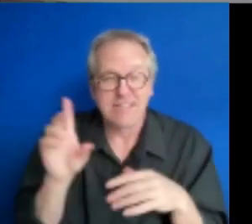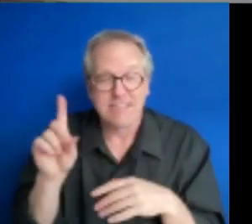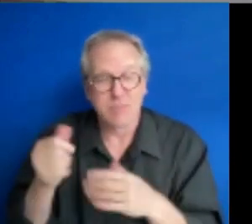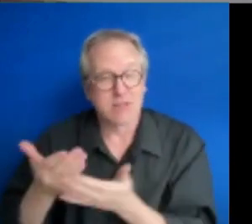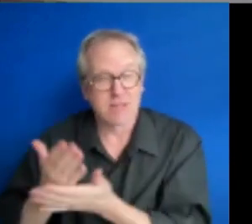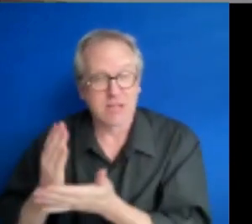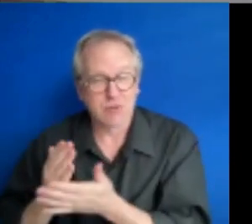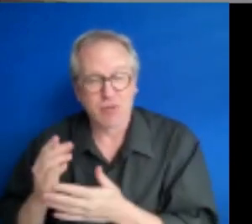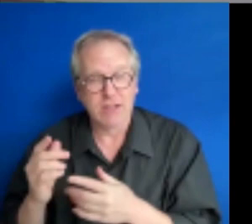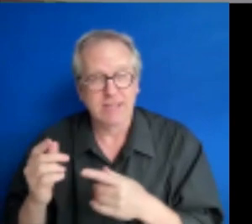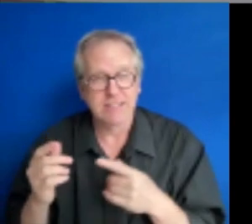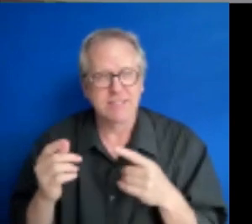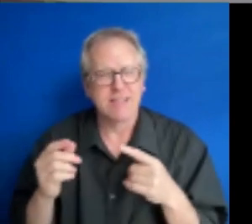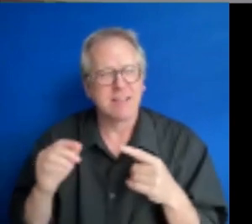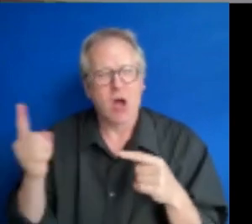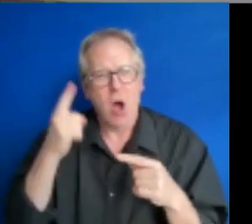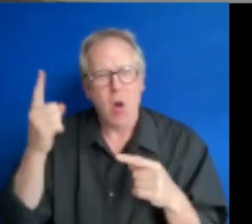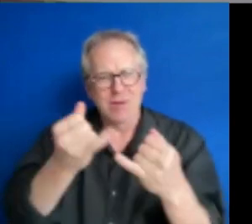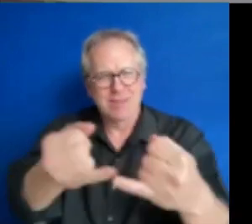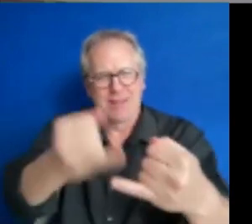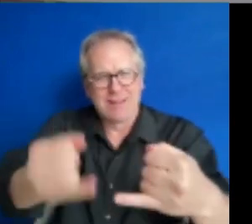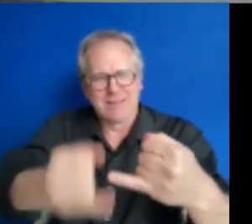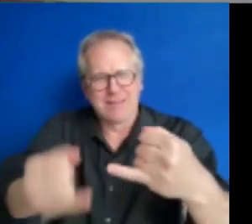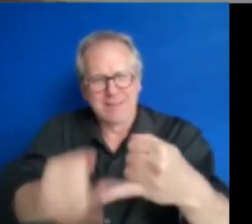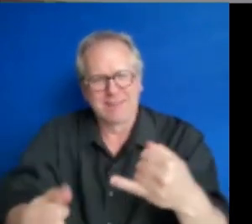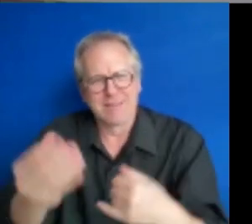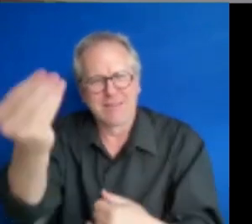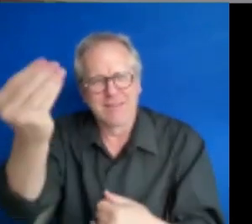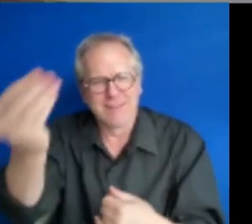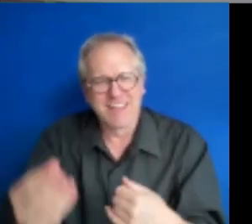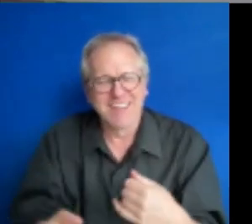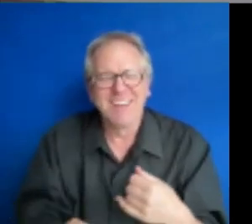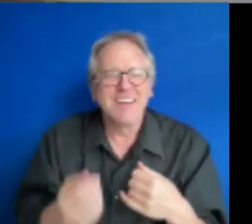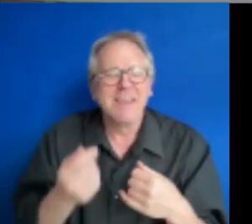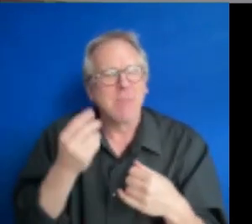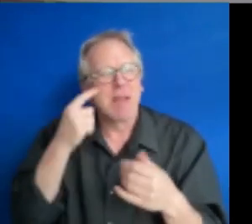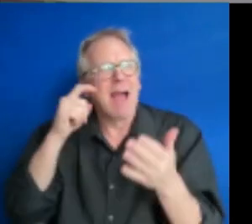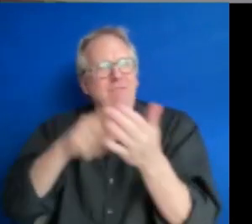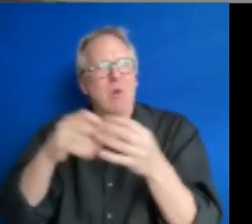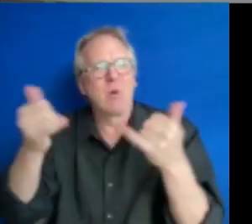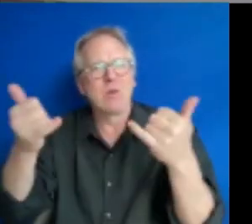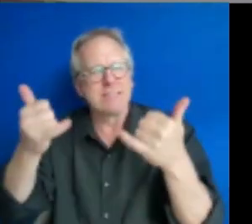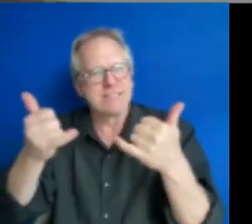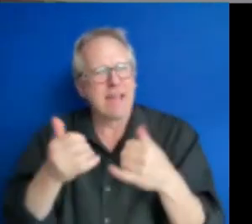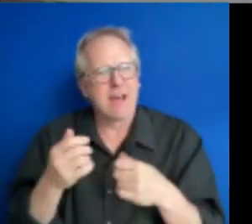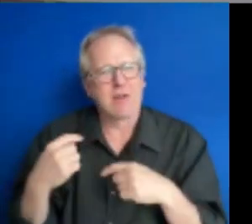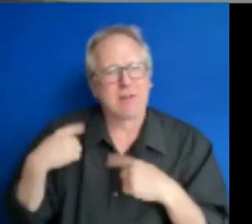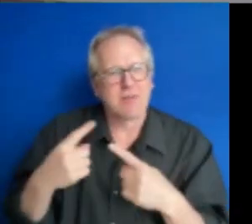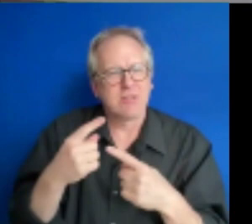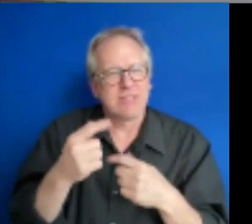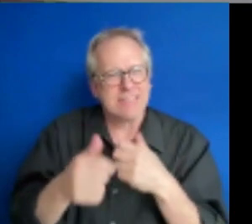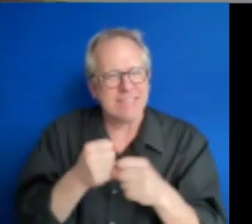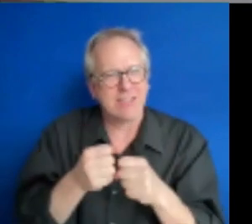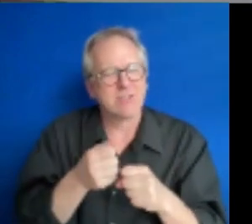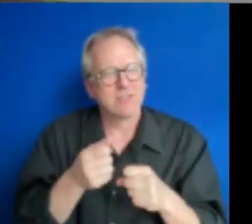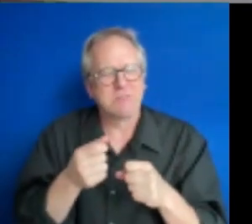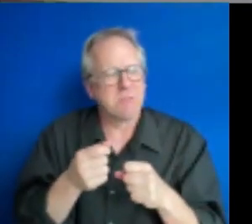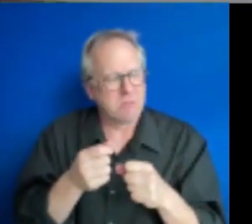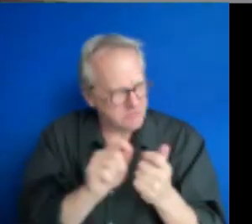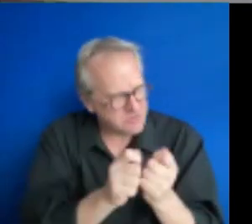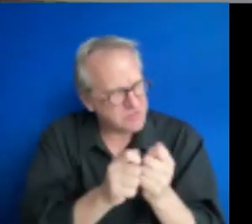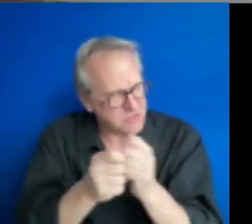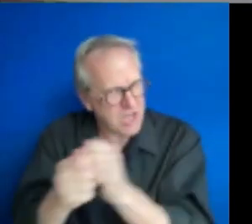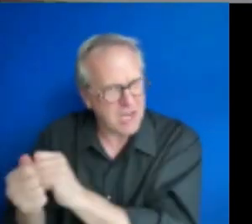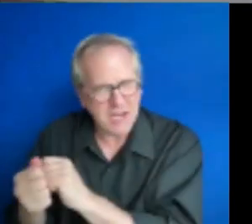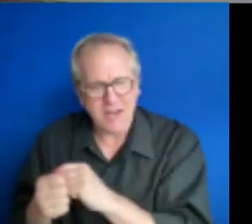is always at the very end. I have noticed a real shift in the last several years of that conversation, and that's